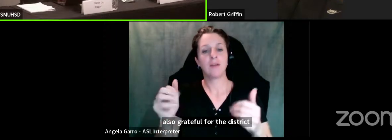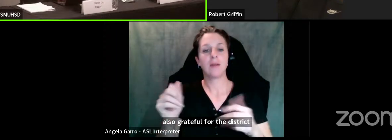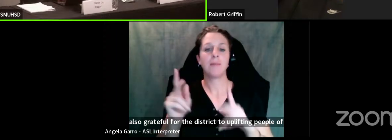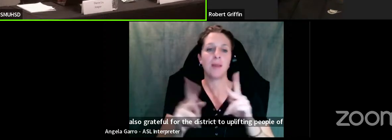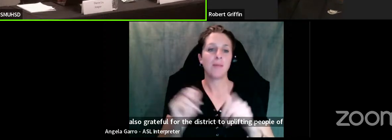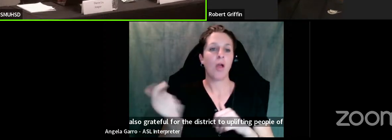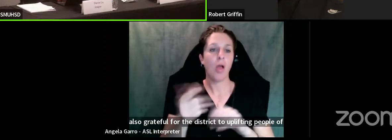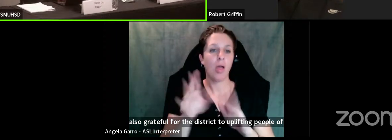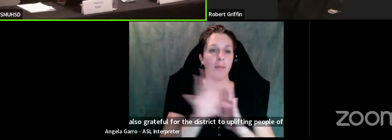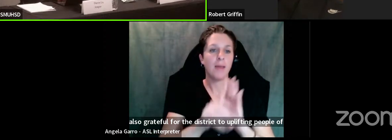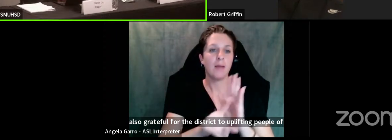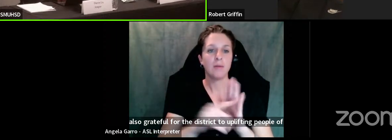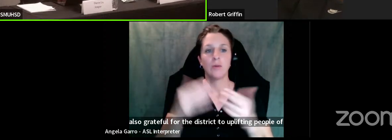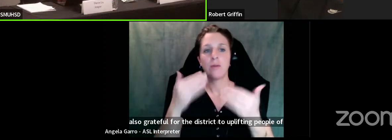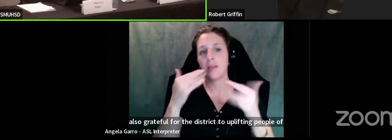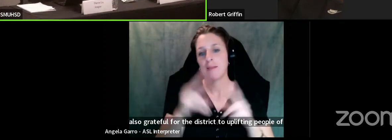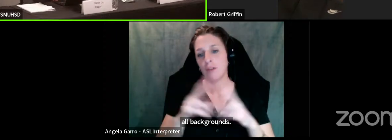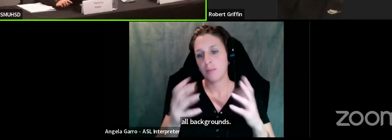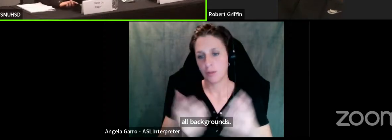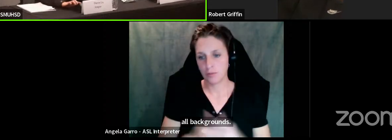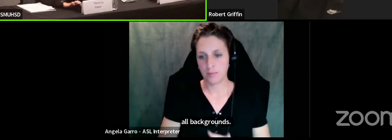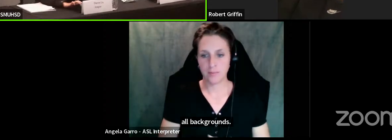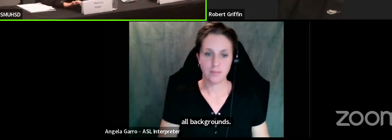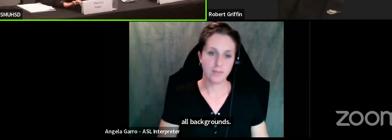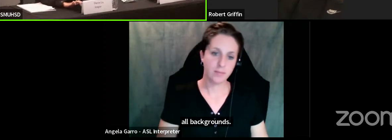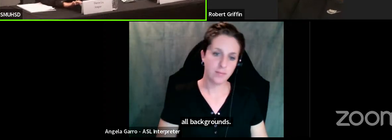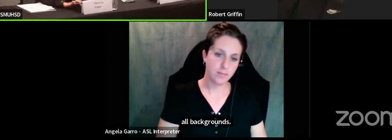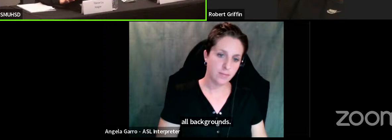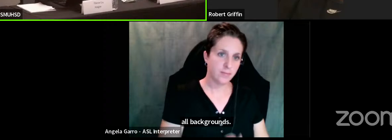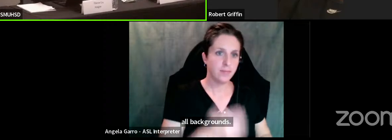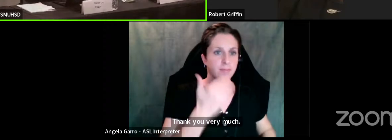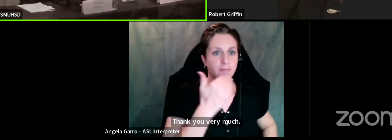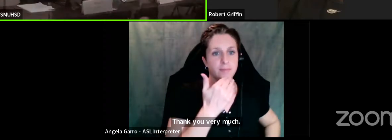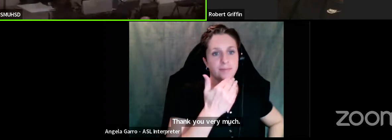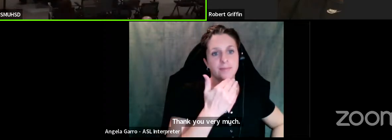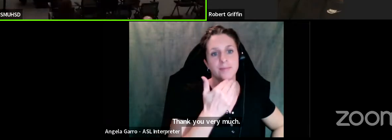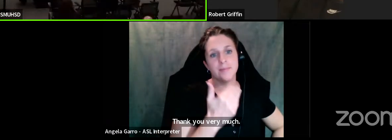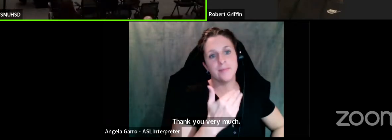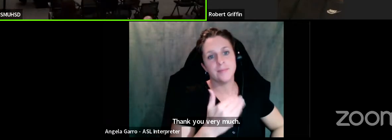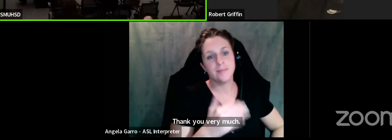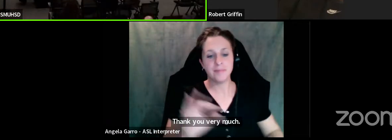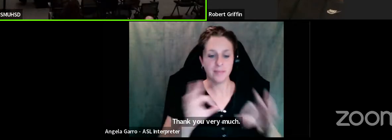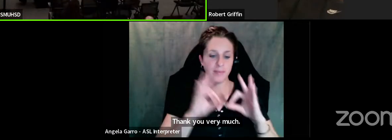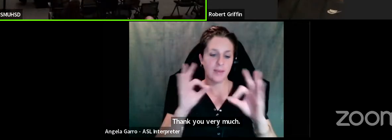So thank you very much. Thank you. Excellent report.